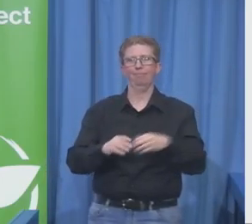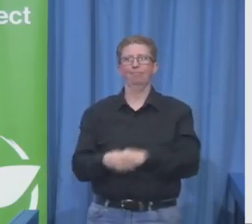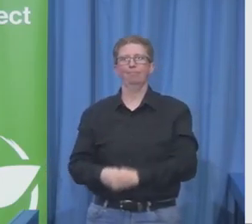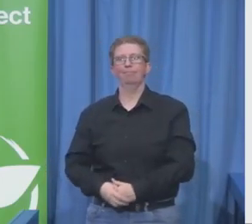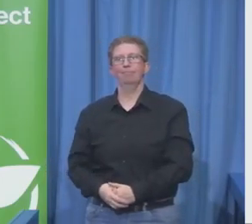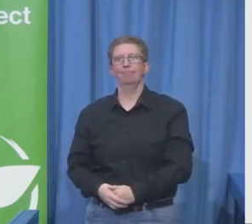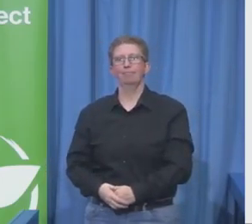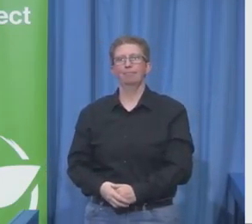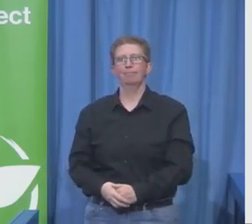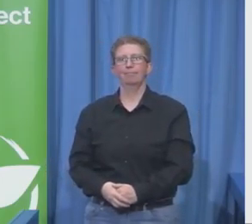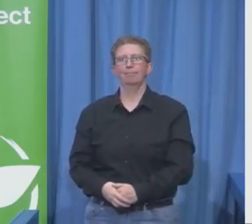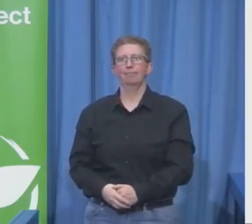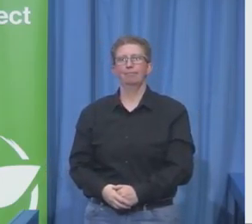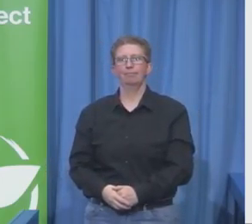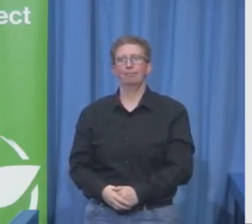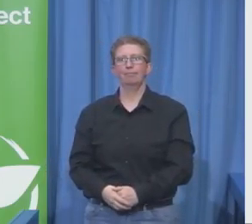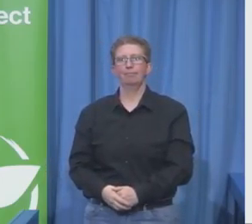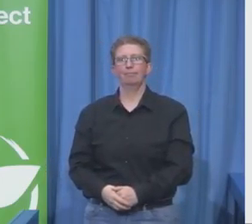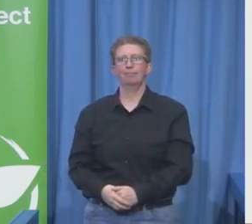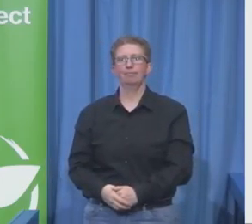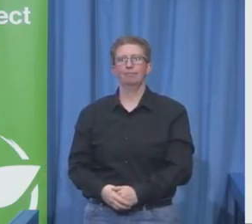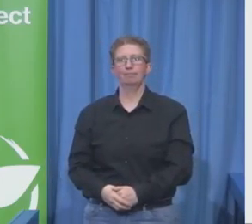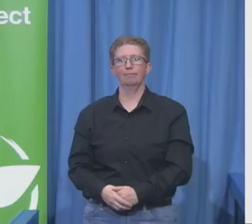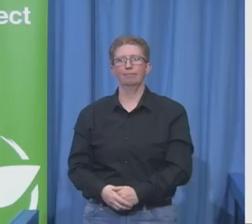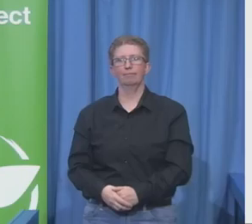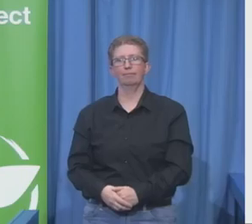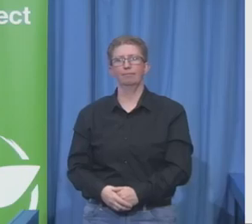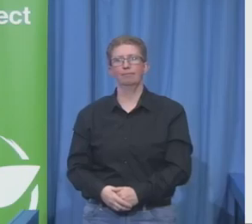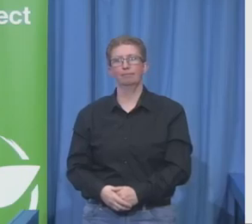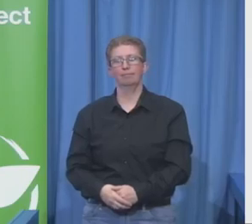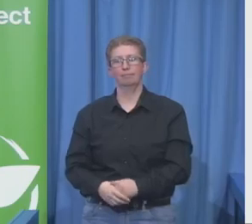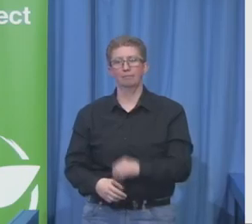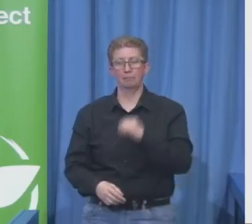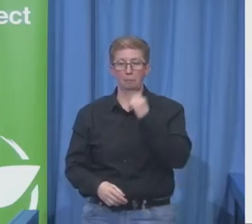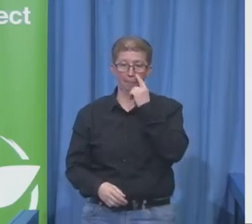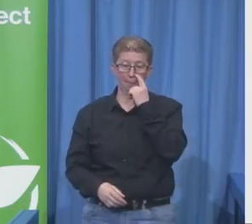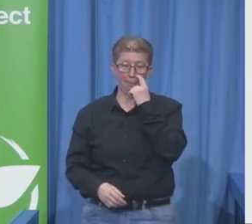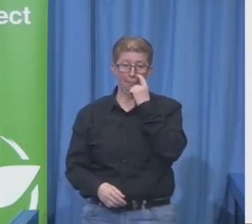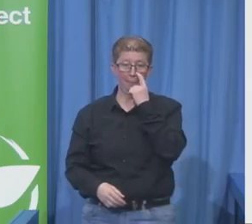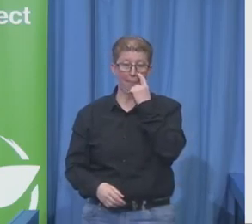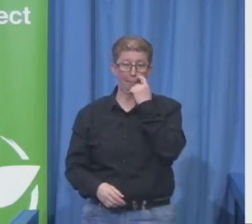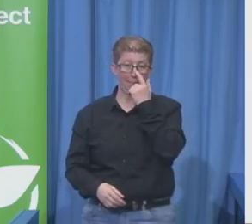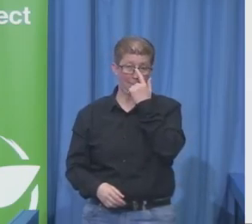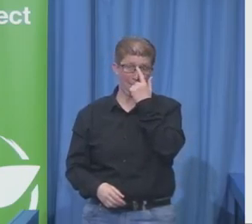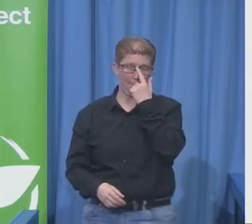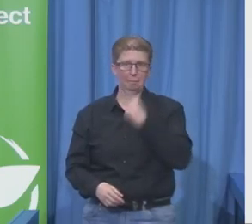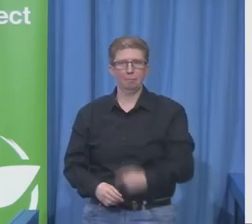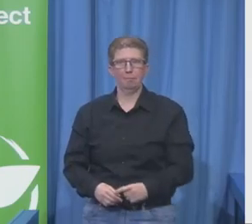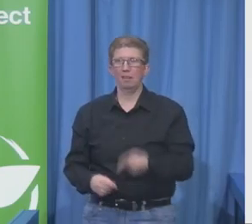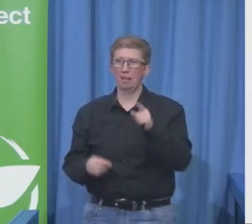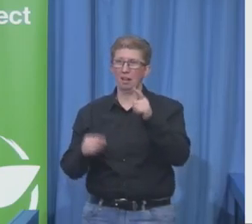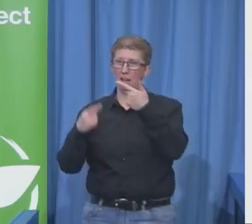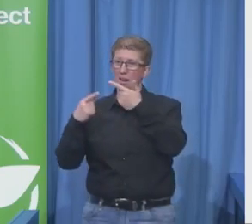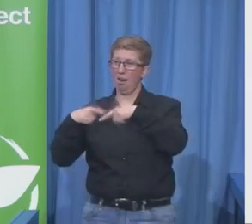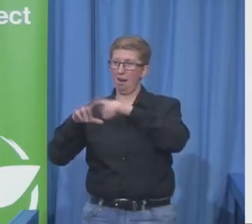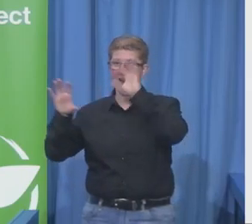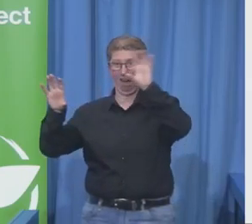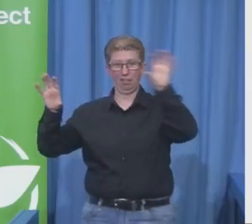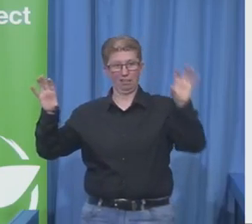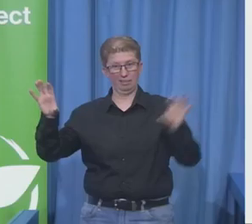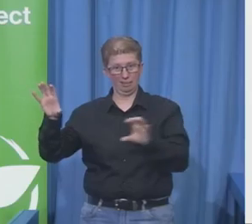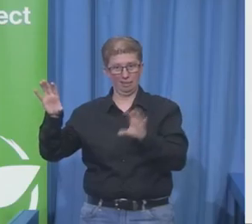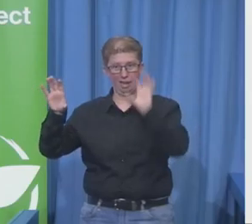made. When business managers from different countries see that we have a chief accessibility officer that's right up at the top,